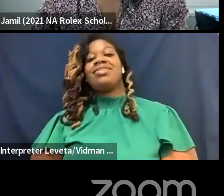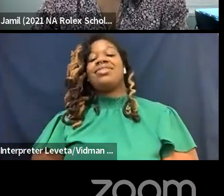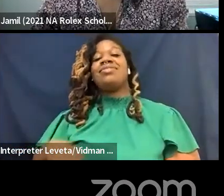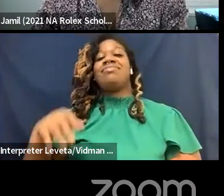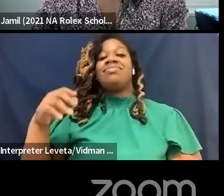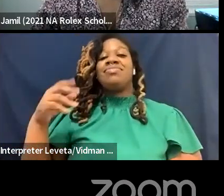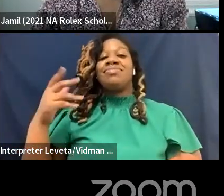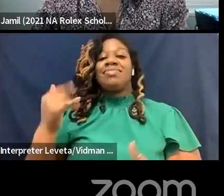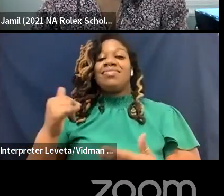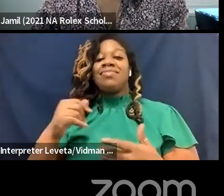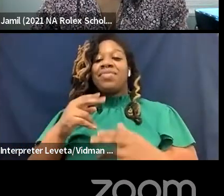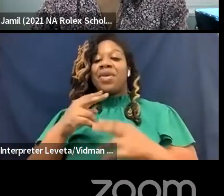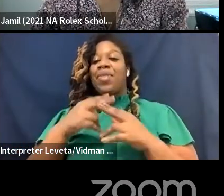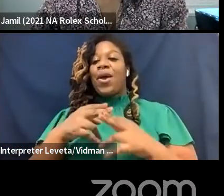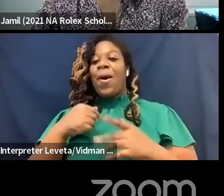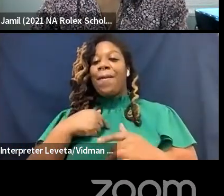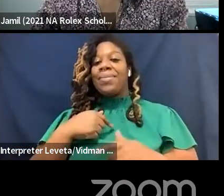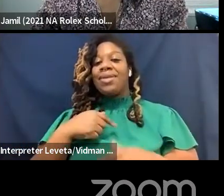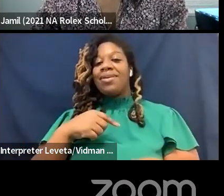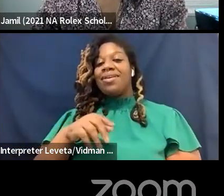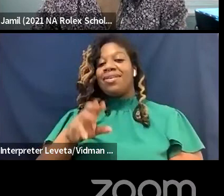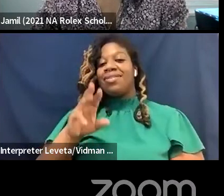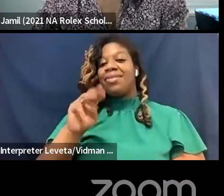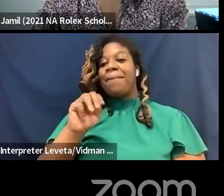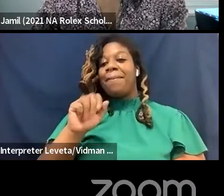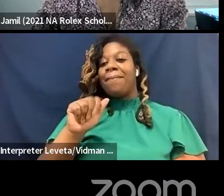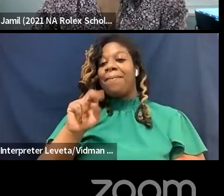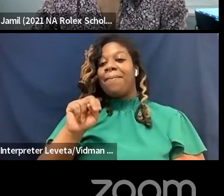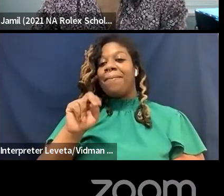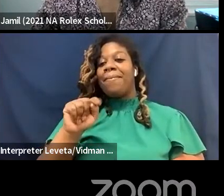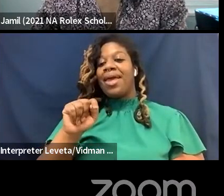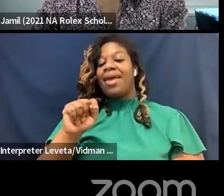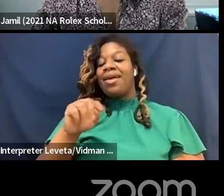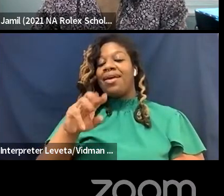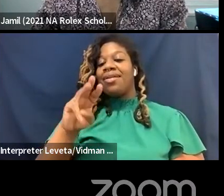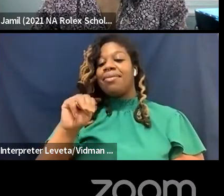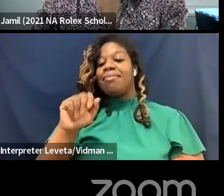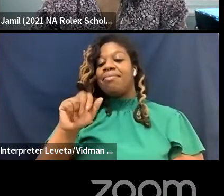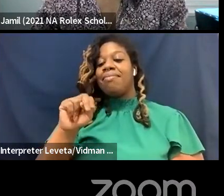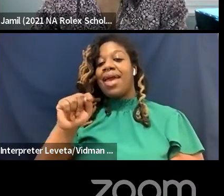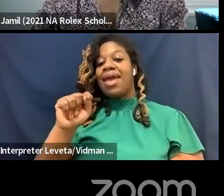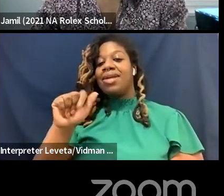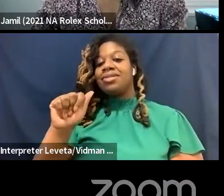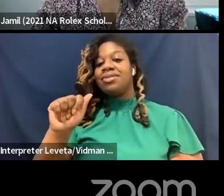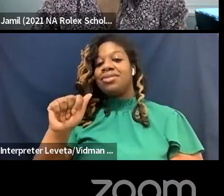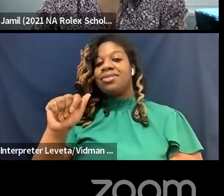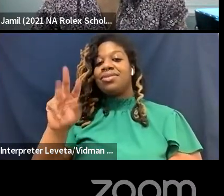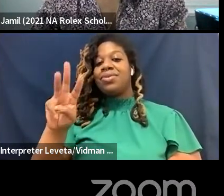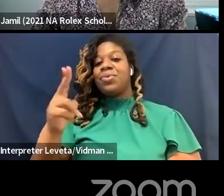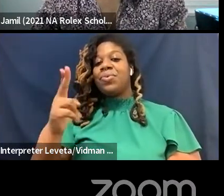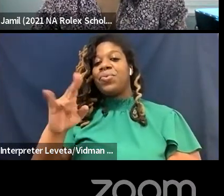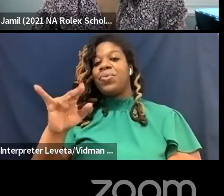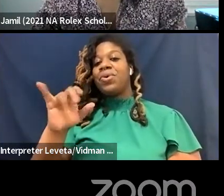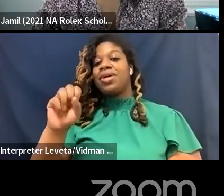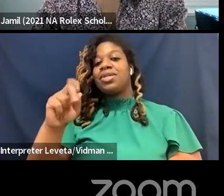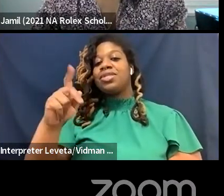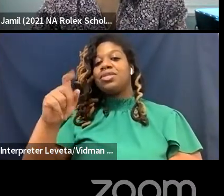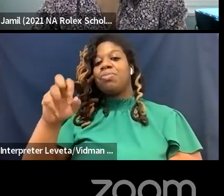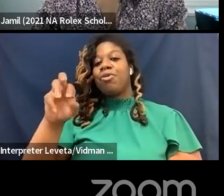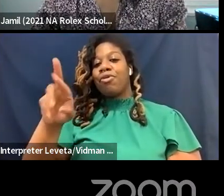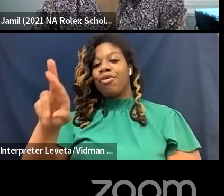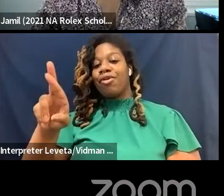because mantas always came over to me when I was diving. So I was like, yeah. Manta rays, I love them. And